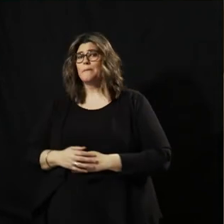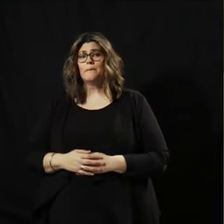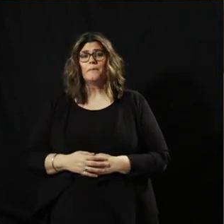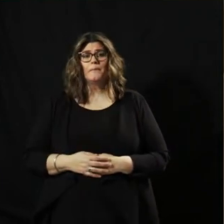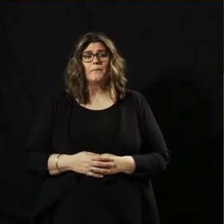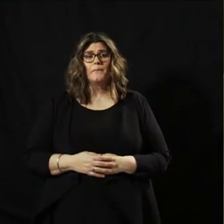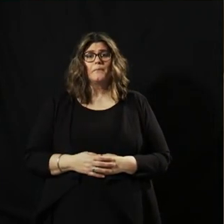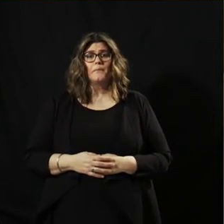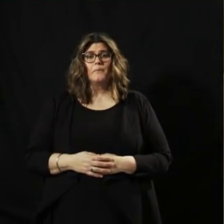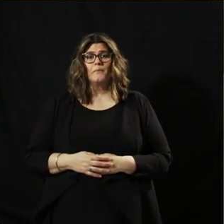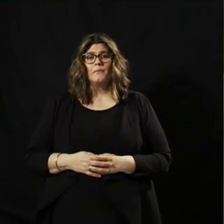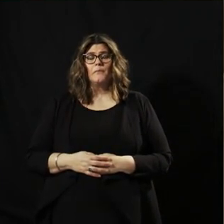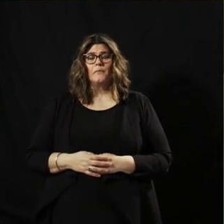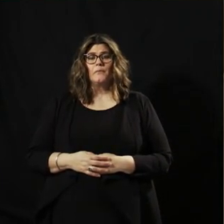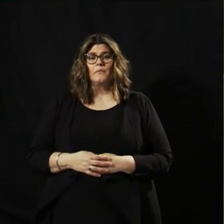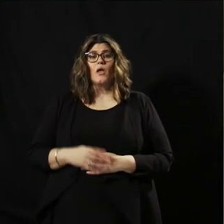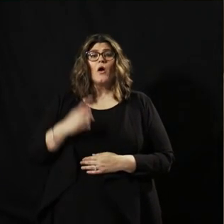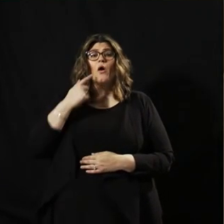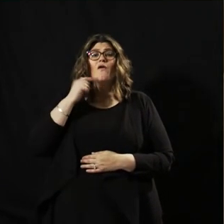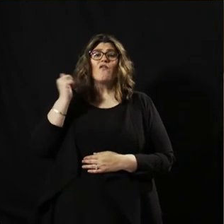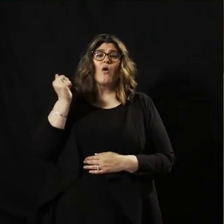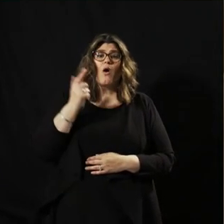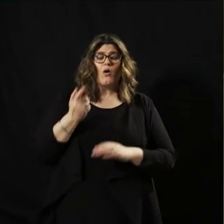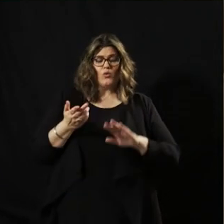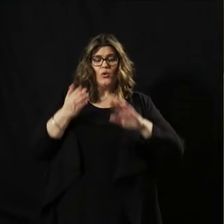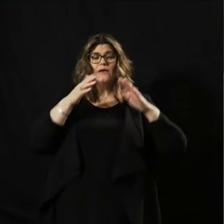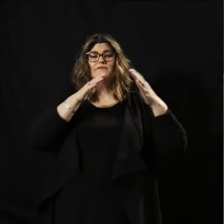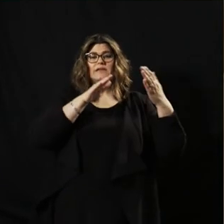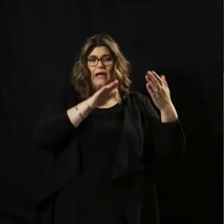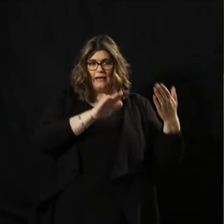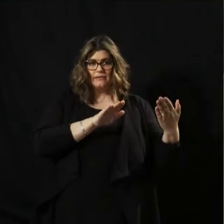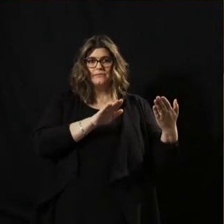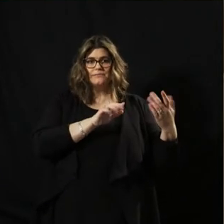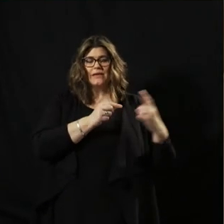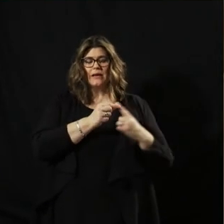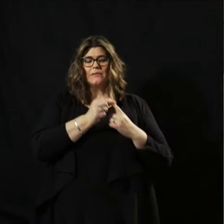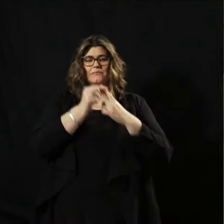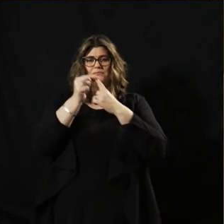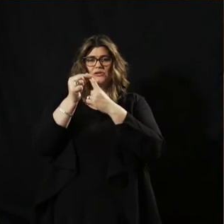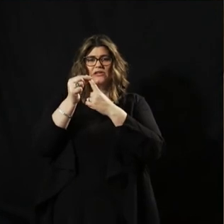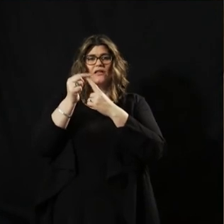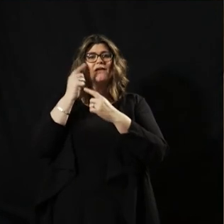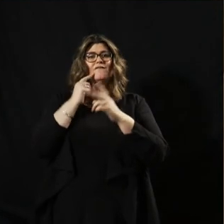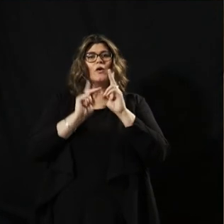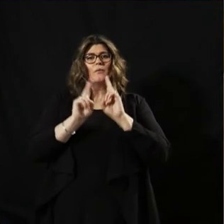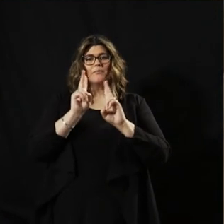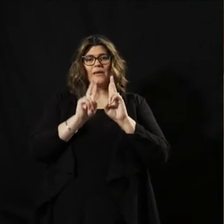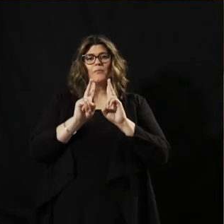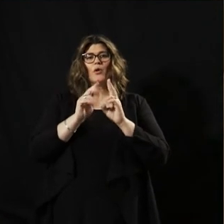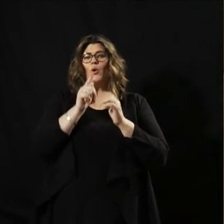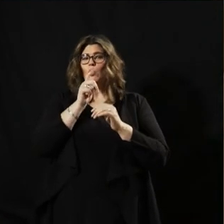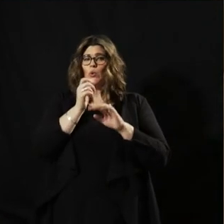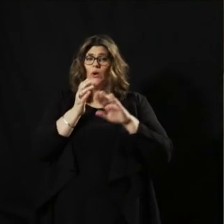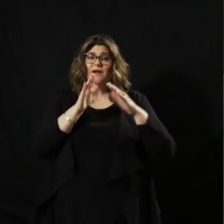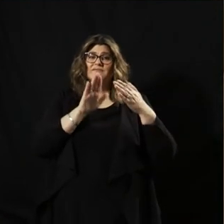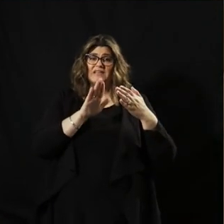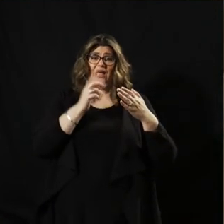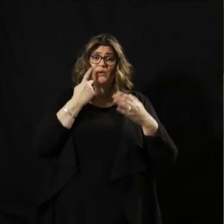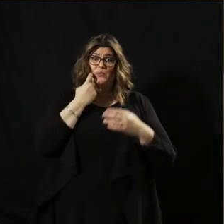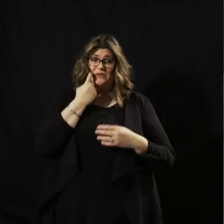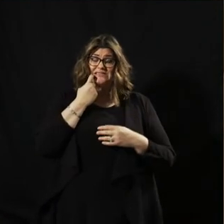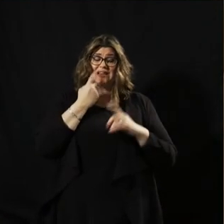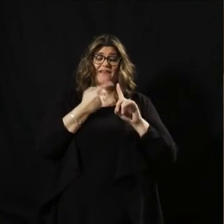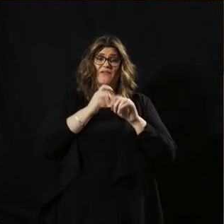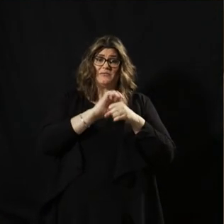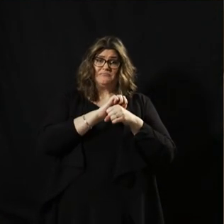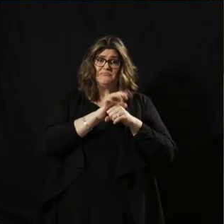prayer. For all who have died, particularly those who died from COVID-19, that Christ